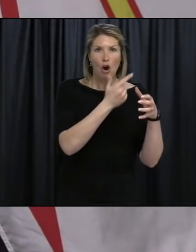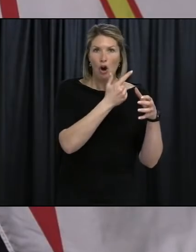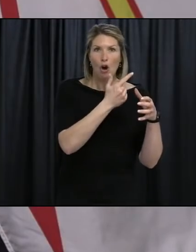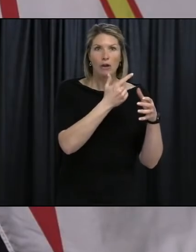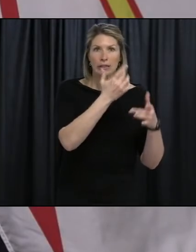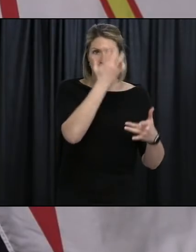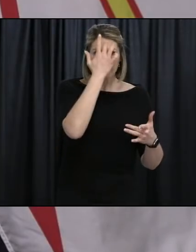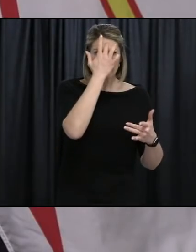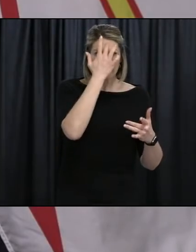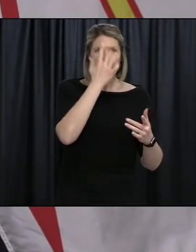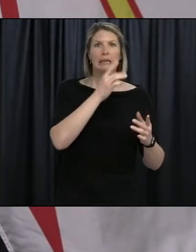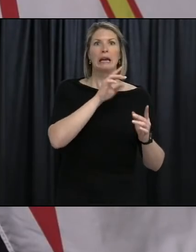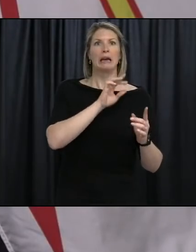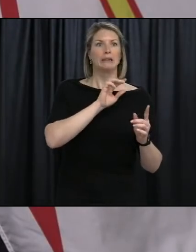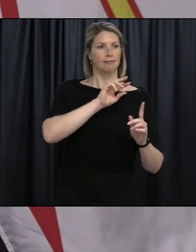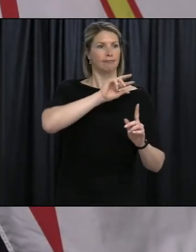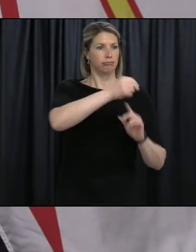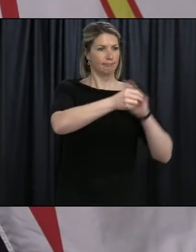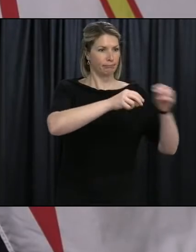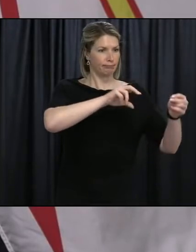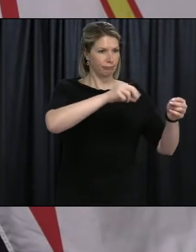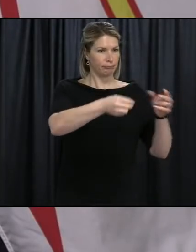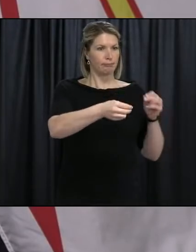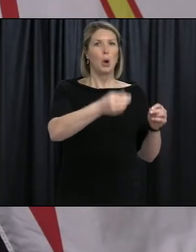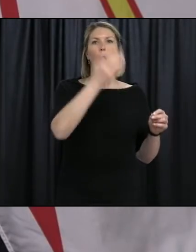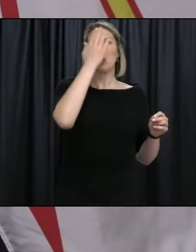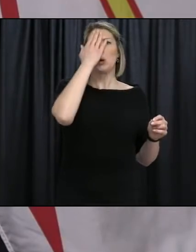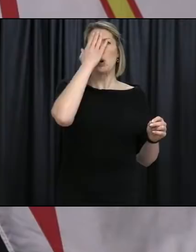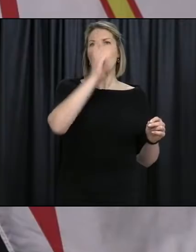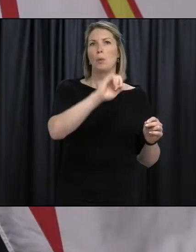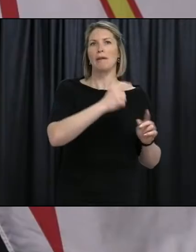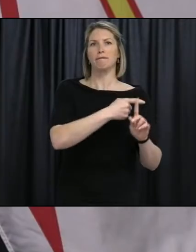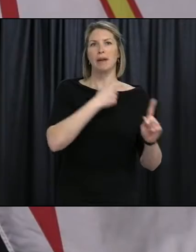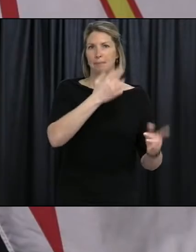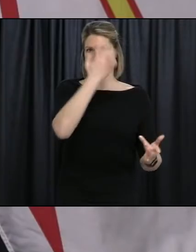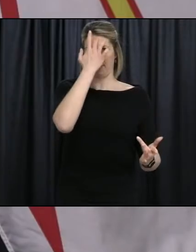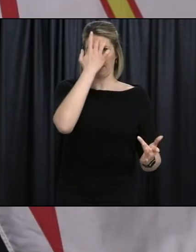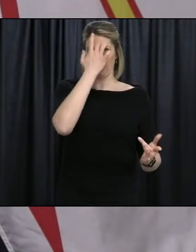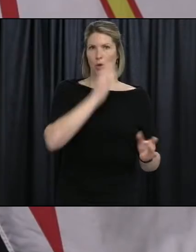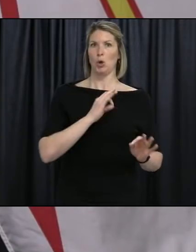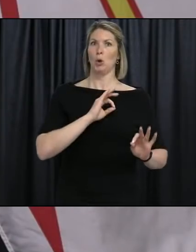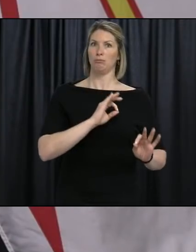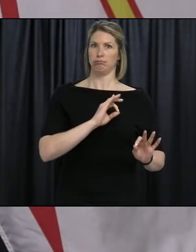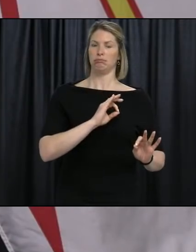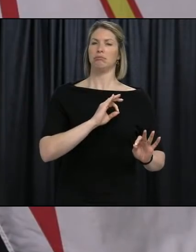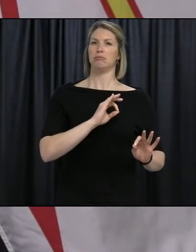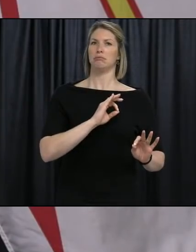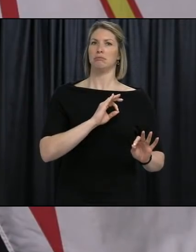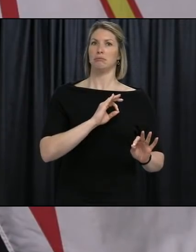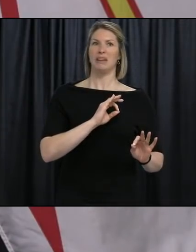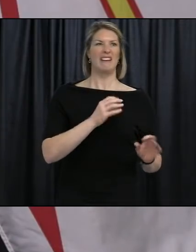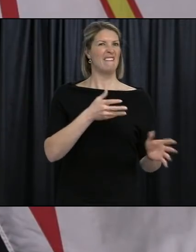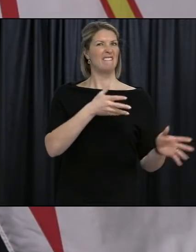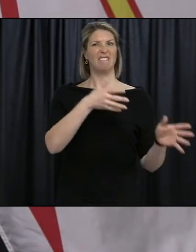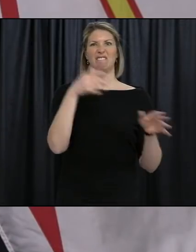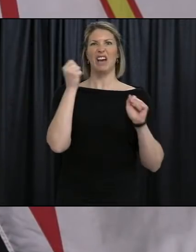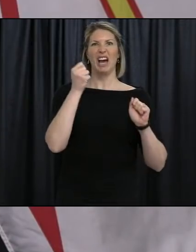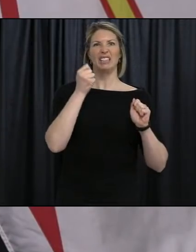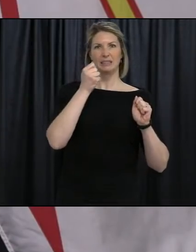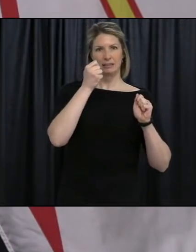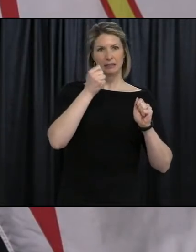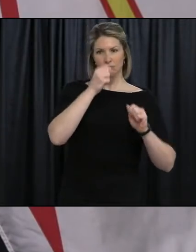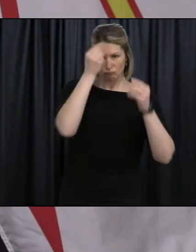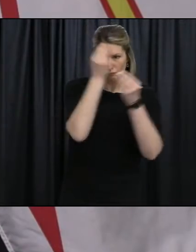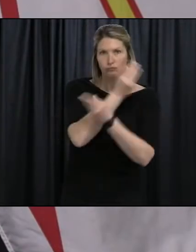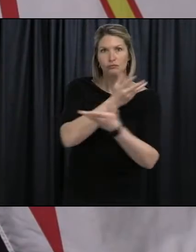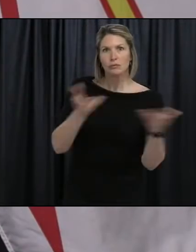cases are epi-linked, meaning they are contacts of a case and can be traced back. There was an excellent response to the call for community